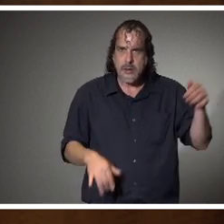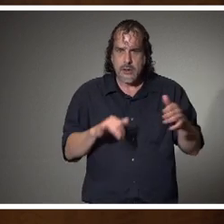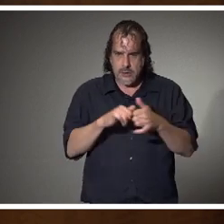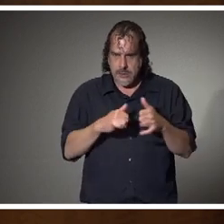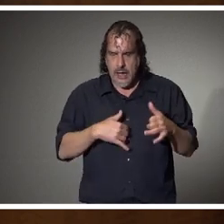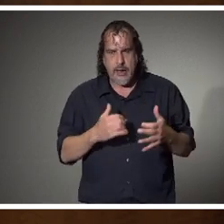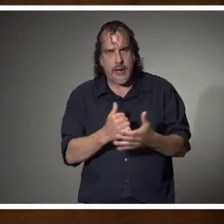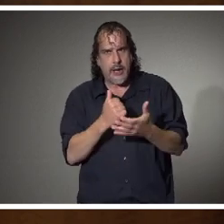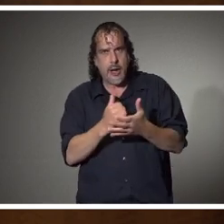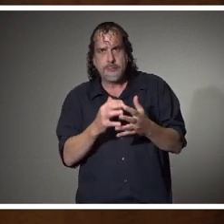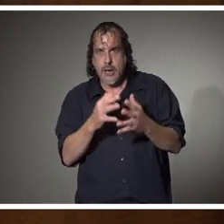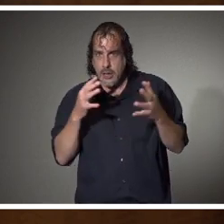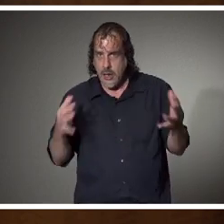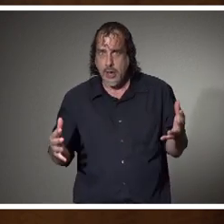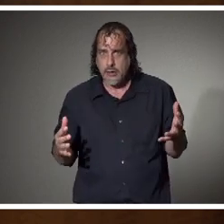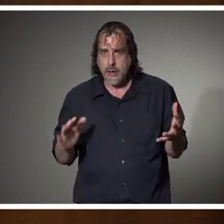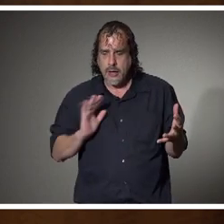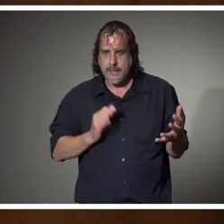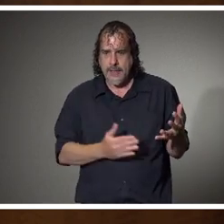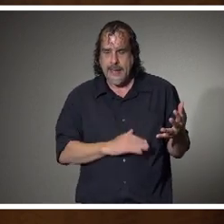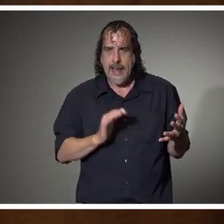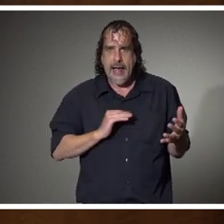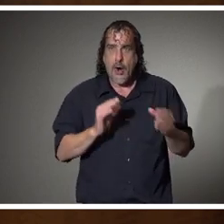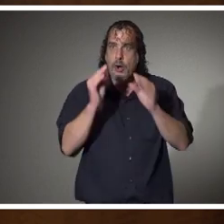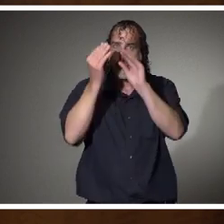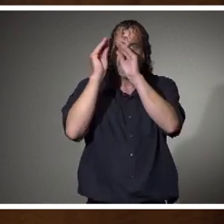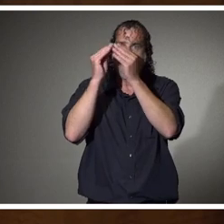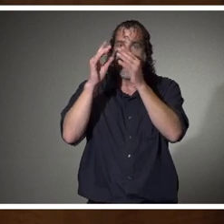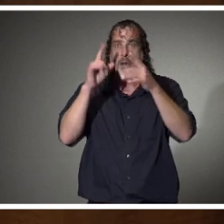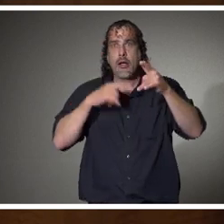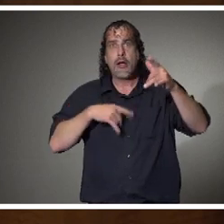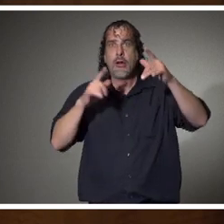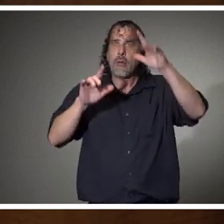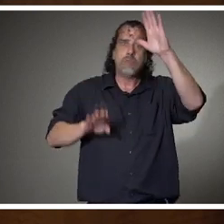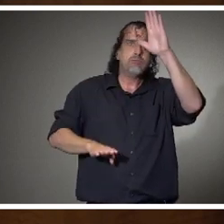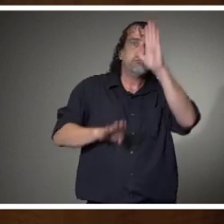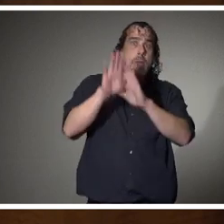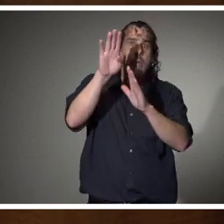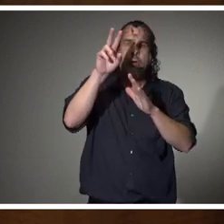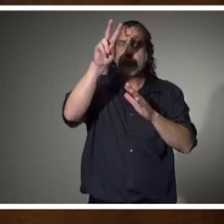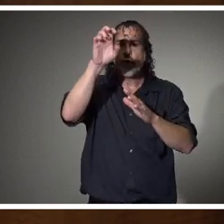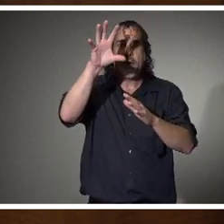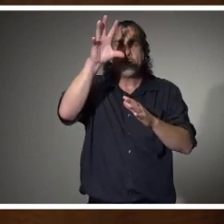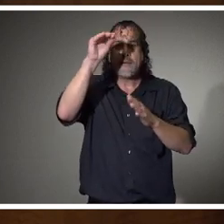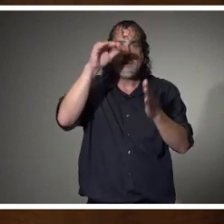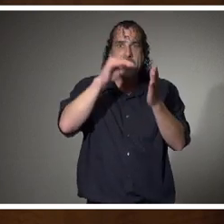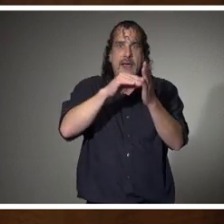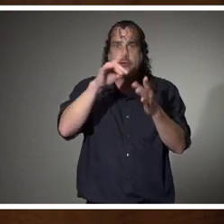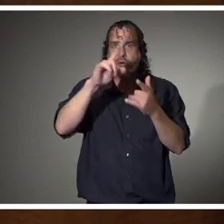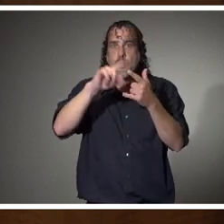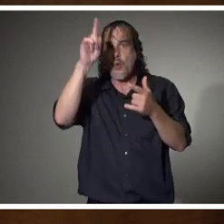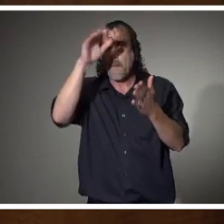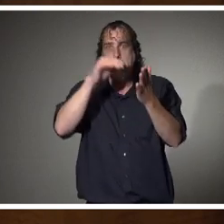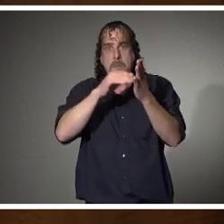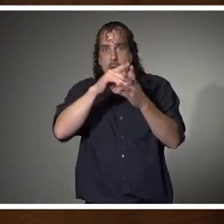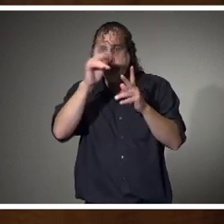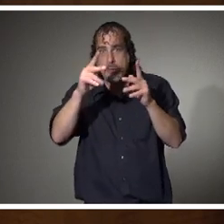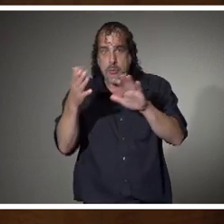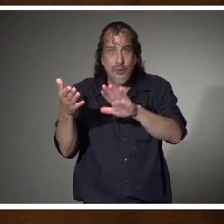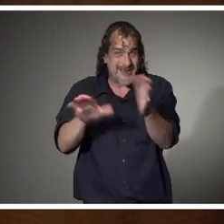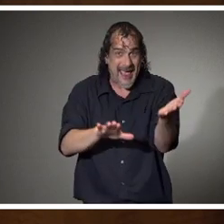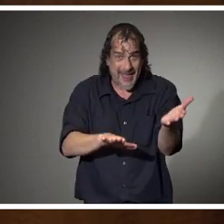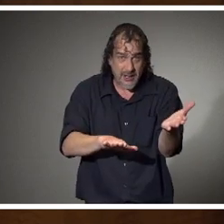towards the fact that our models, which once projected between 250,000 and 1 million Americans